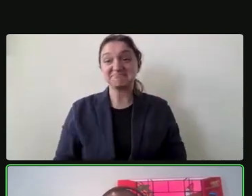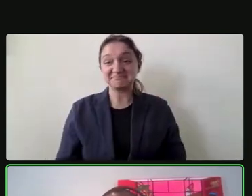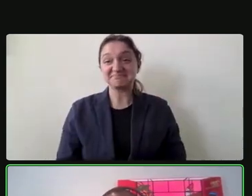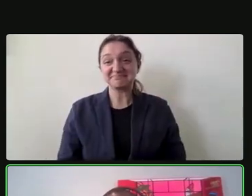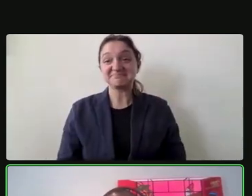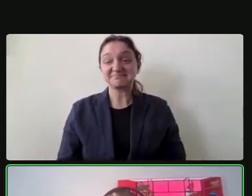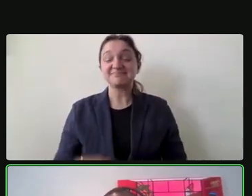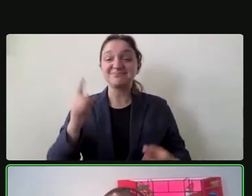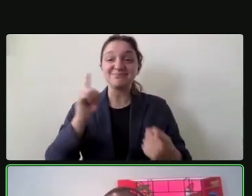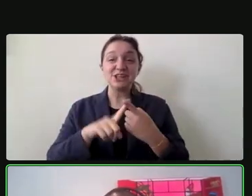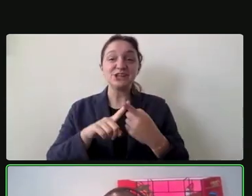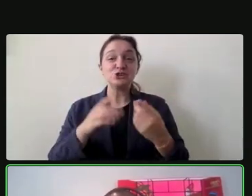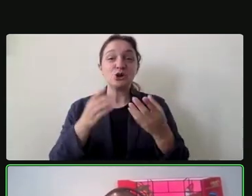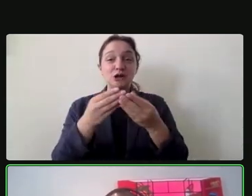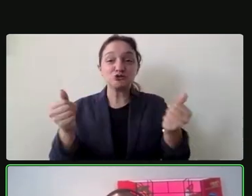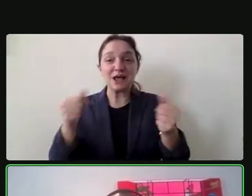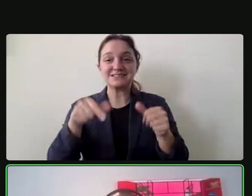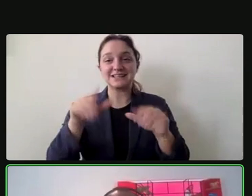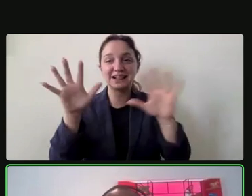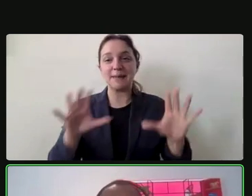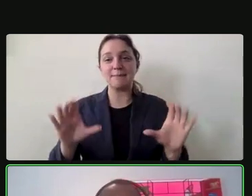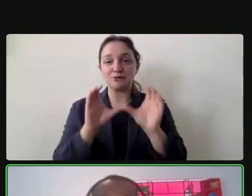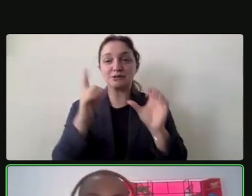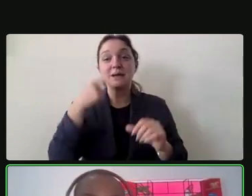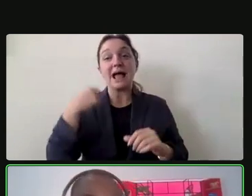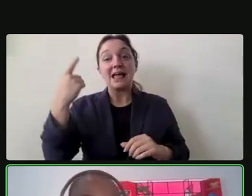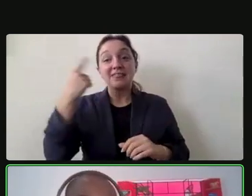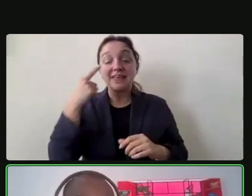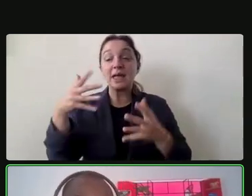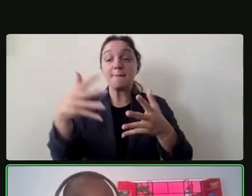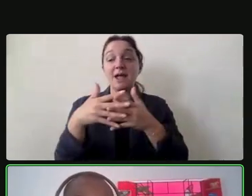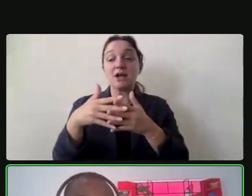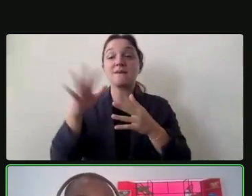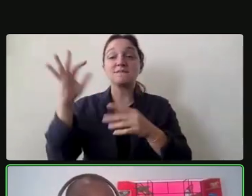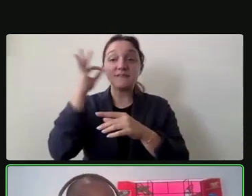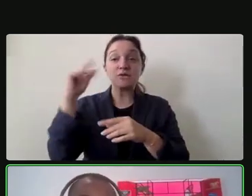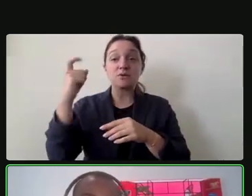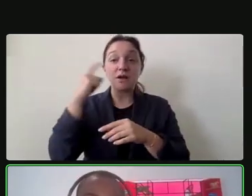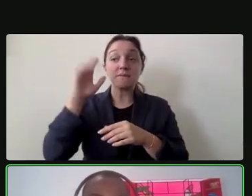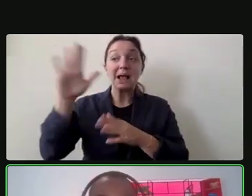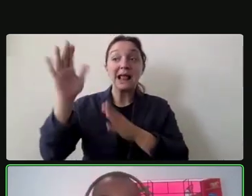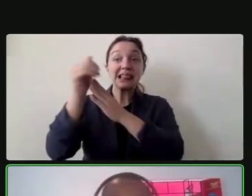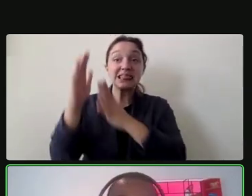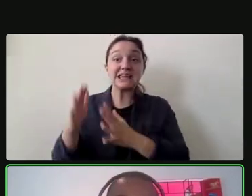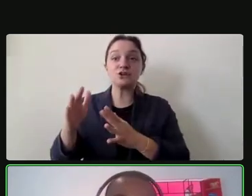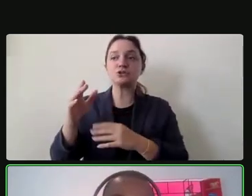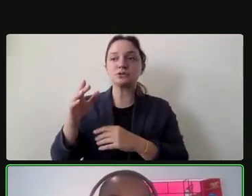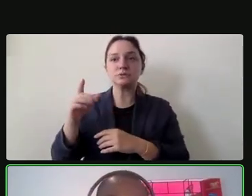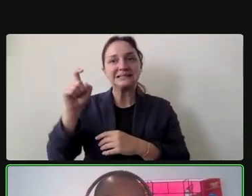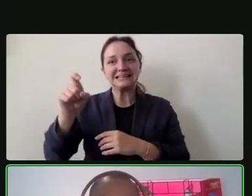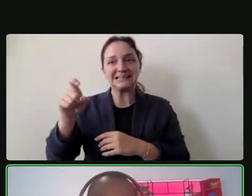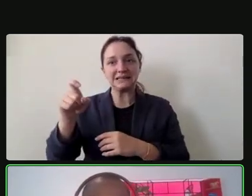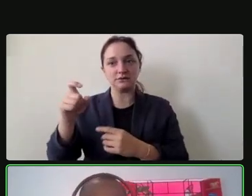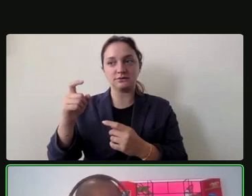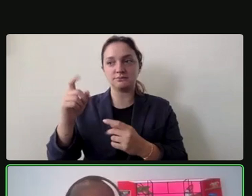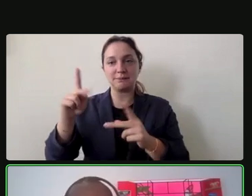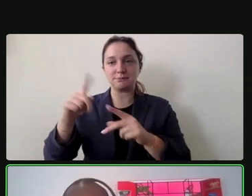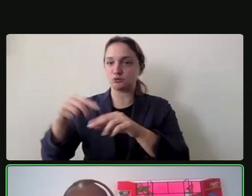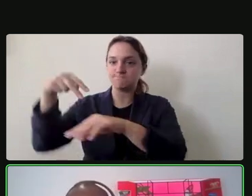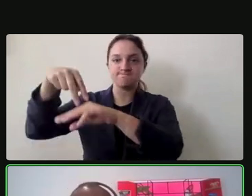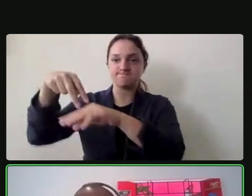address the climate crisis, because I think that the leadership that comes from the United States federal government is sorely needed